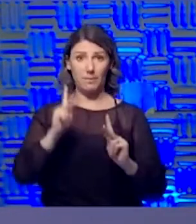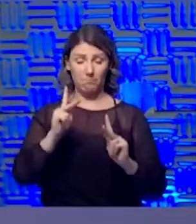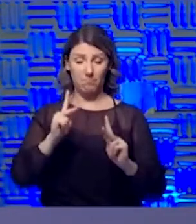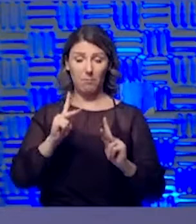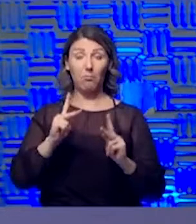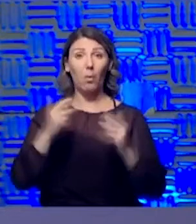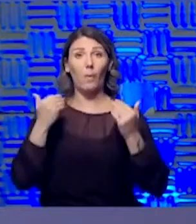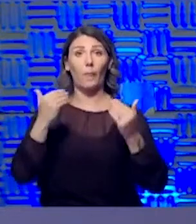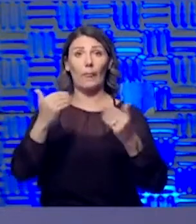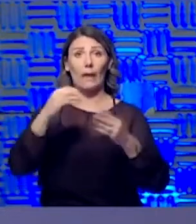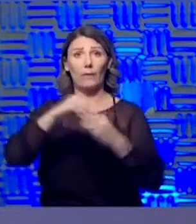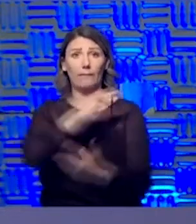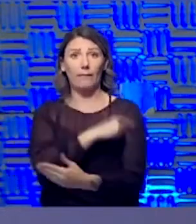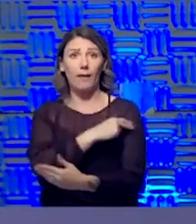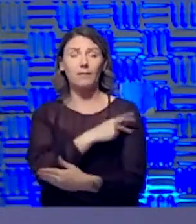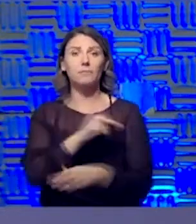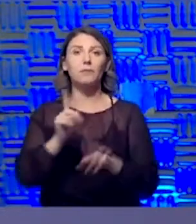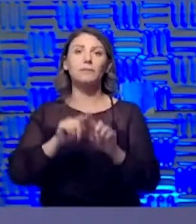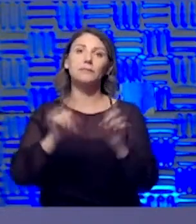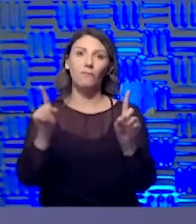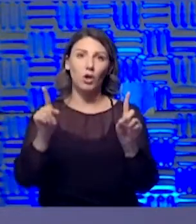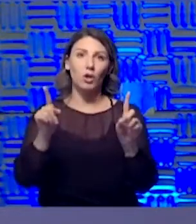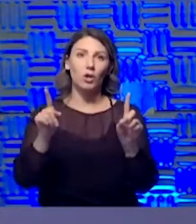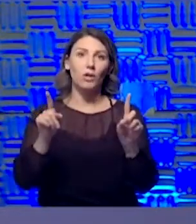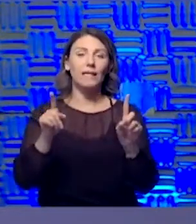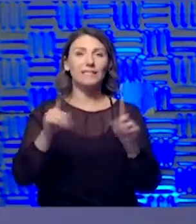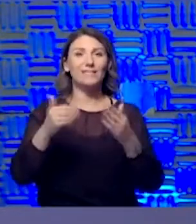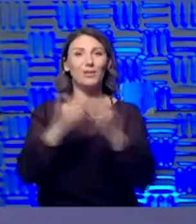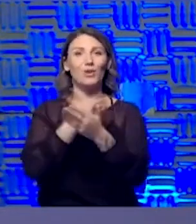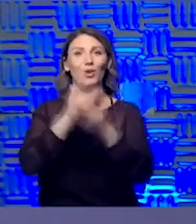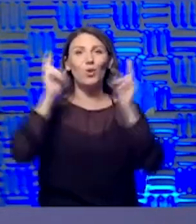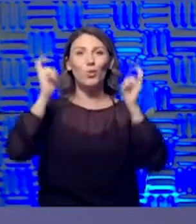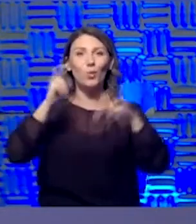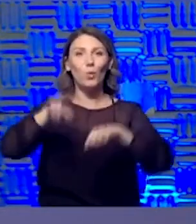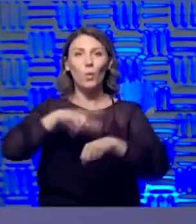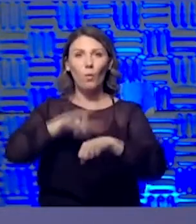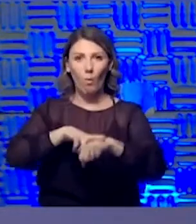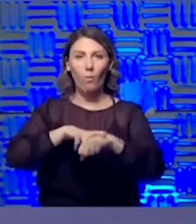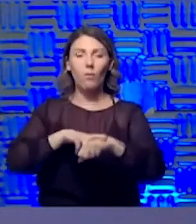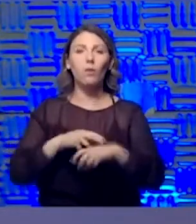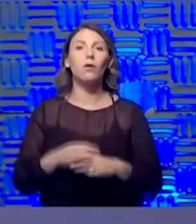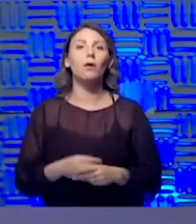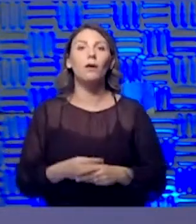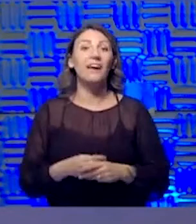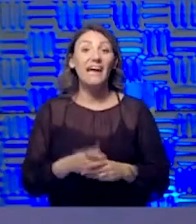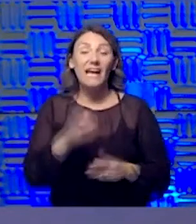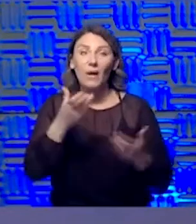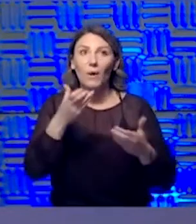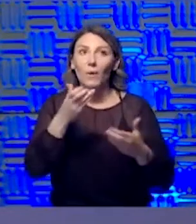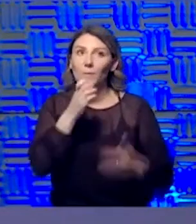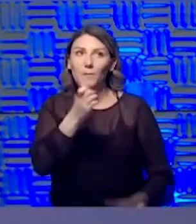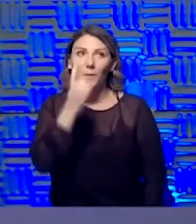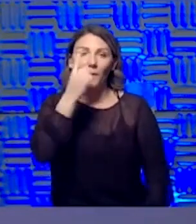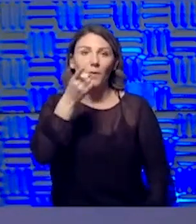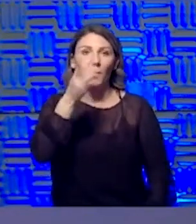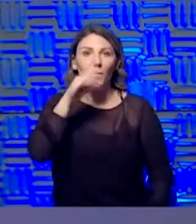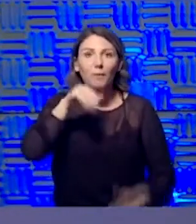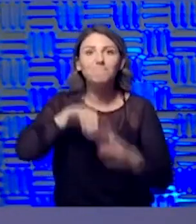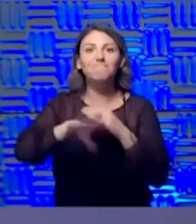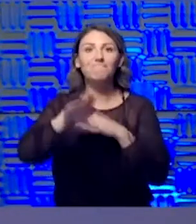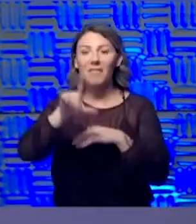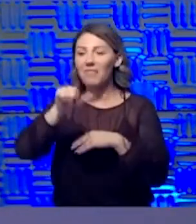so it's different. It's that new normal, and I don't think that you will walk through our lobby anytime in